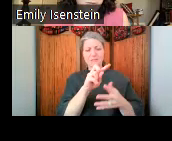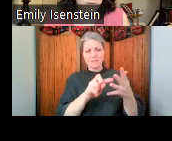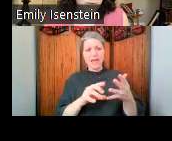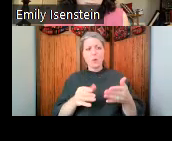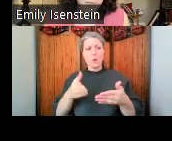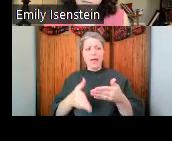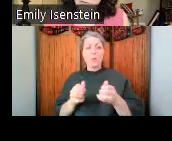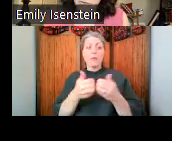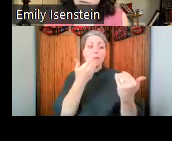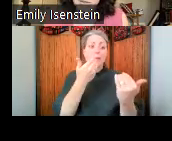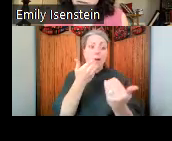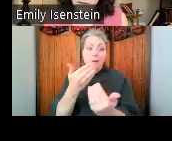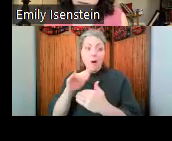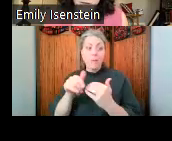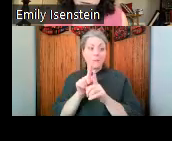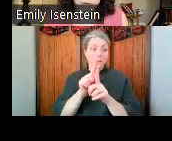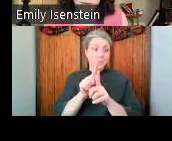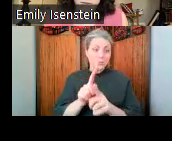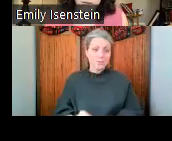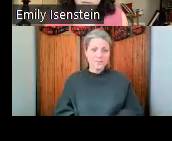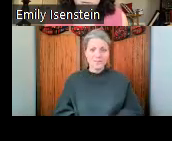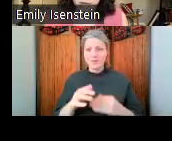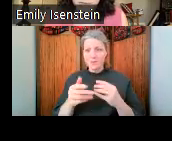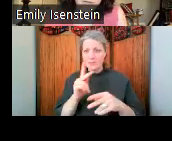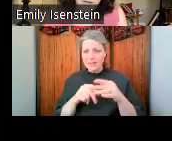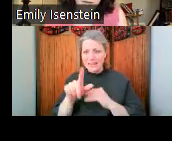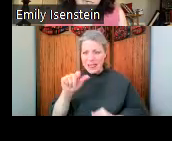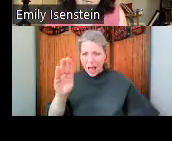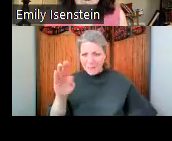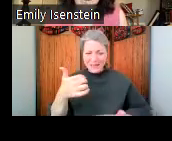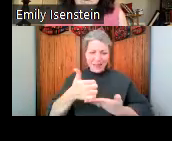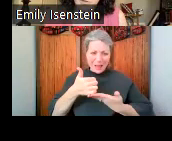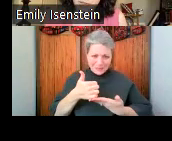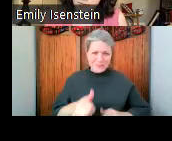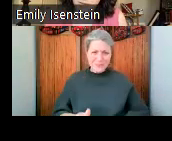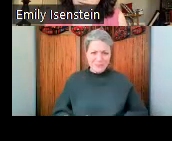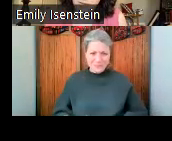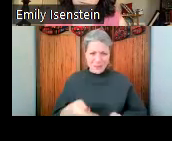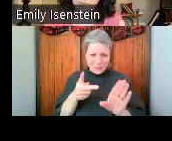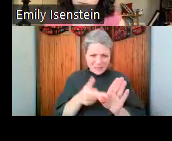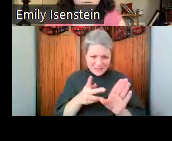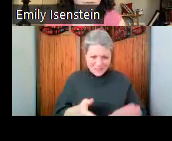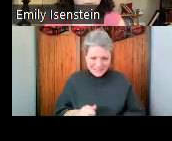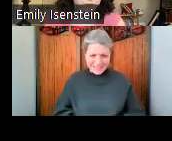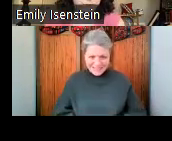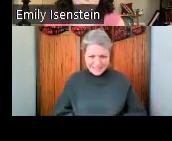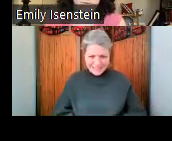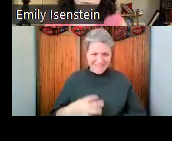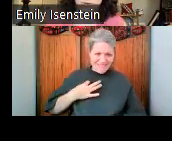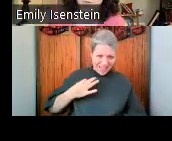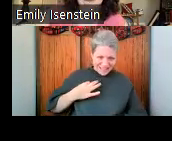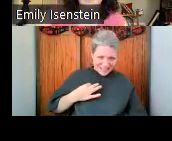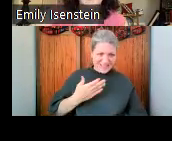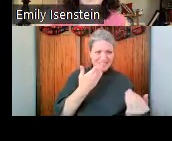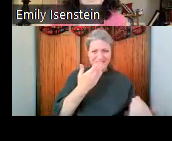thank you for all of my mentors, all the folks in the lab who helped, and of course, all of the participants who volunteered for this research